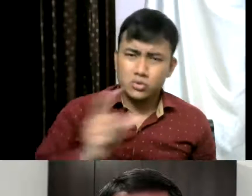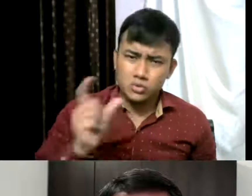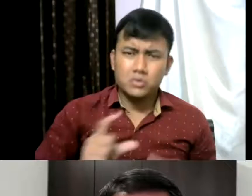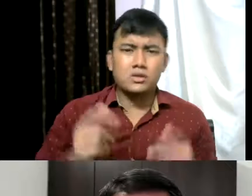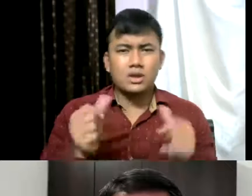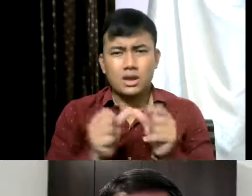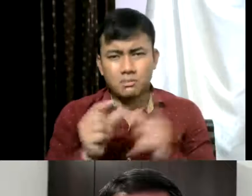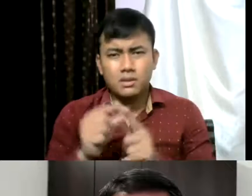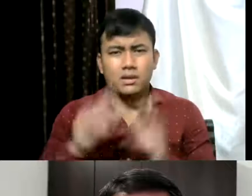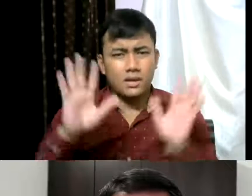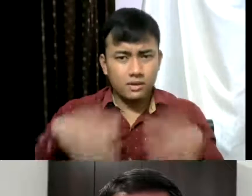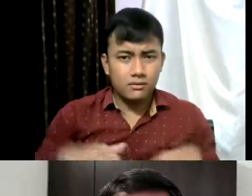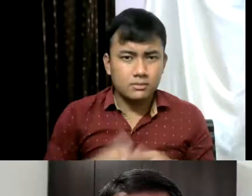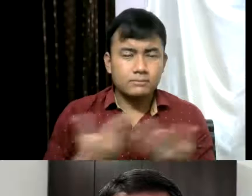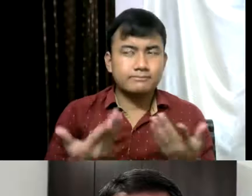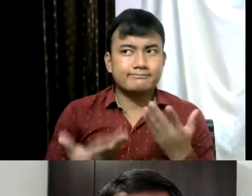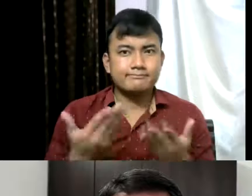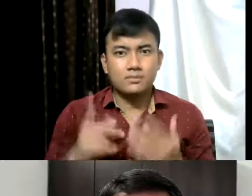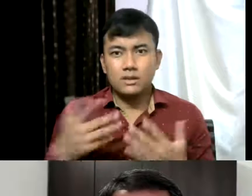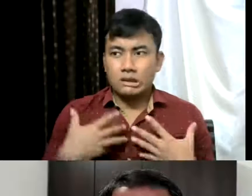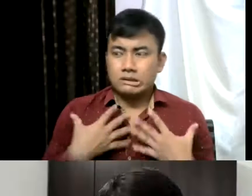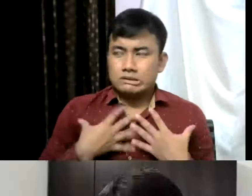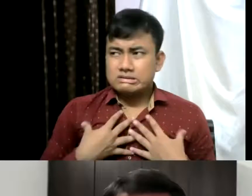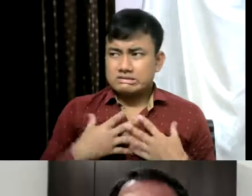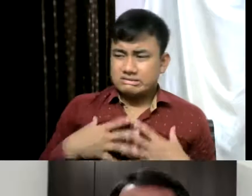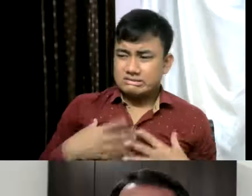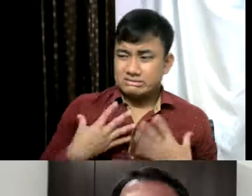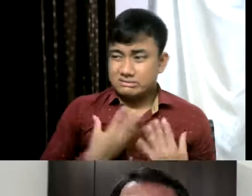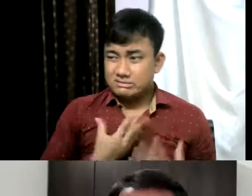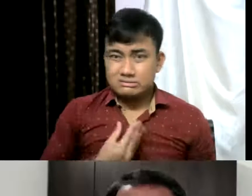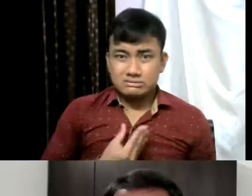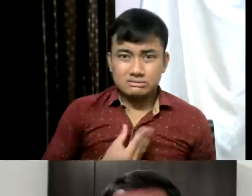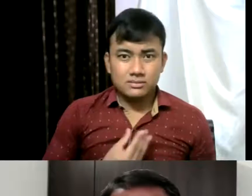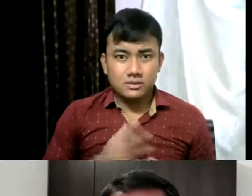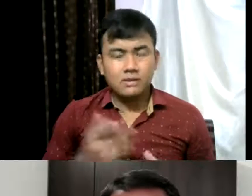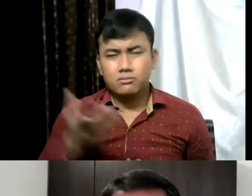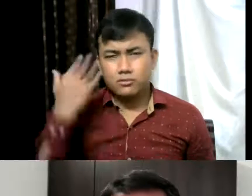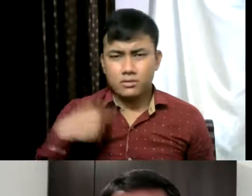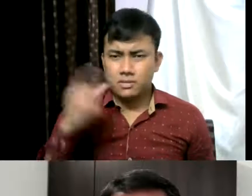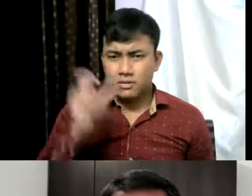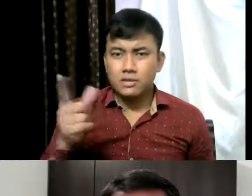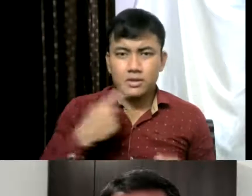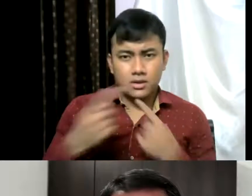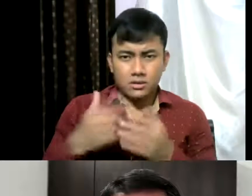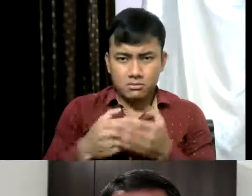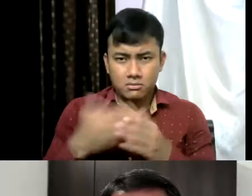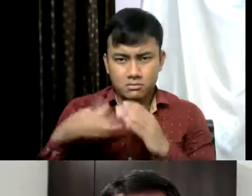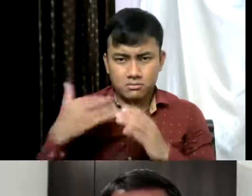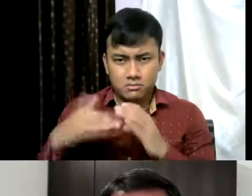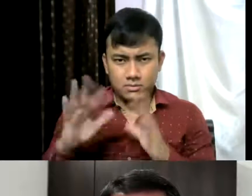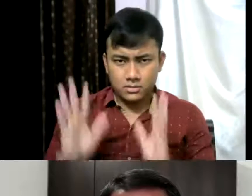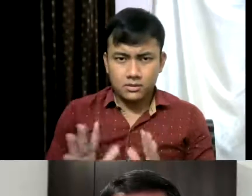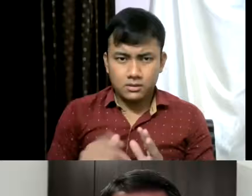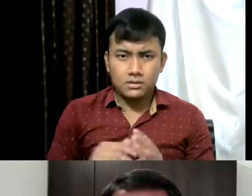And I think what is exciting is also very different from one another. I was texting with someone who found playing chess exciting.